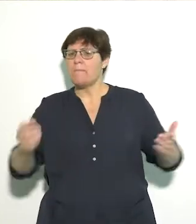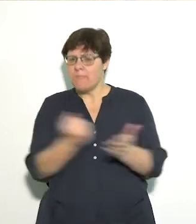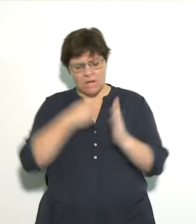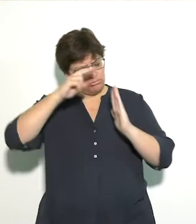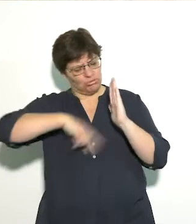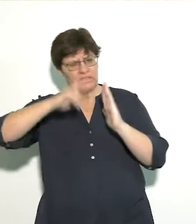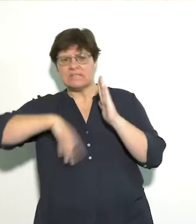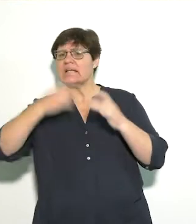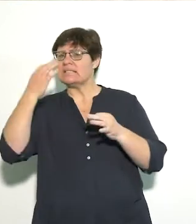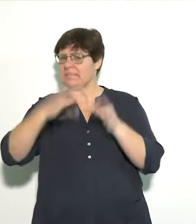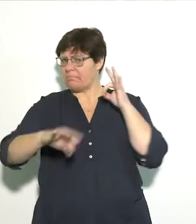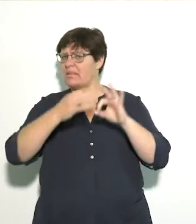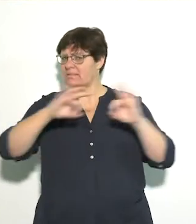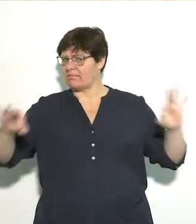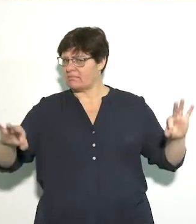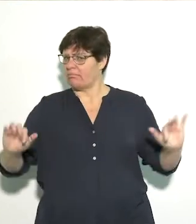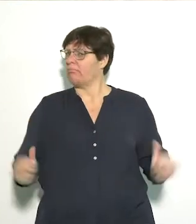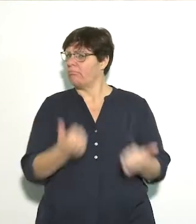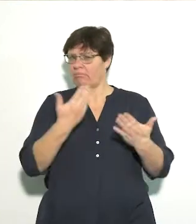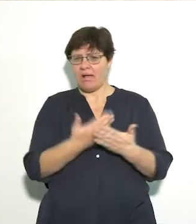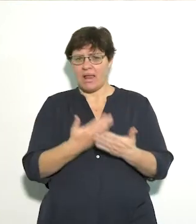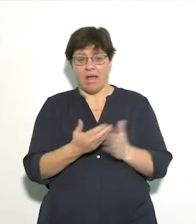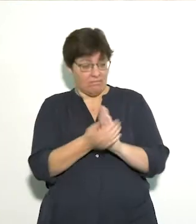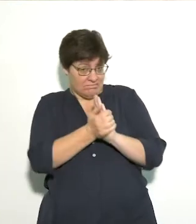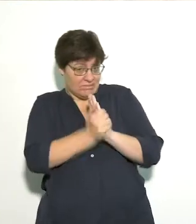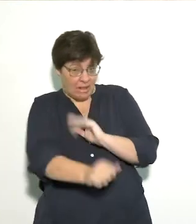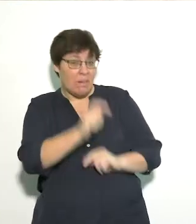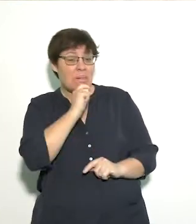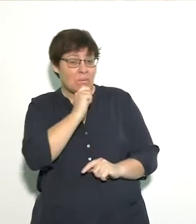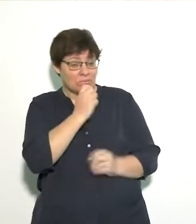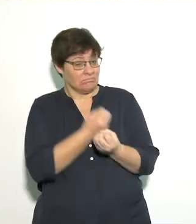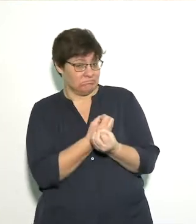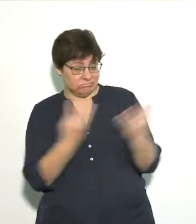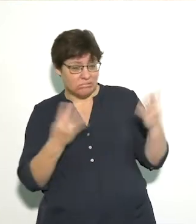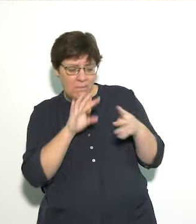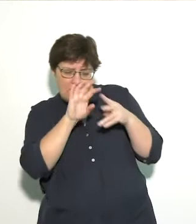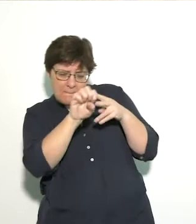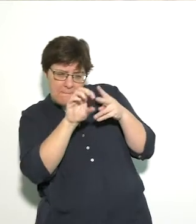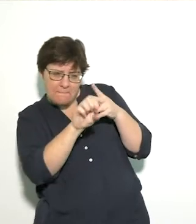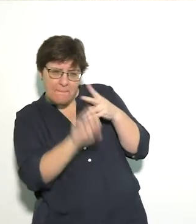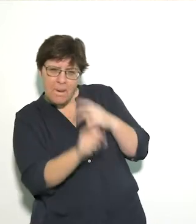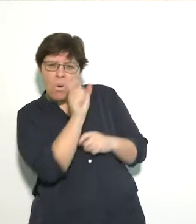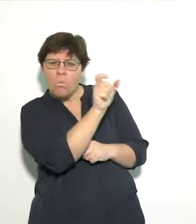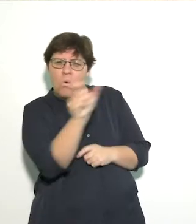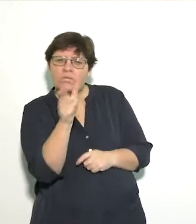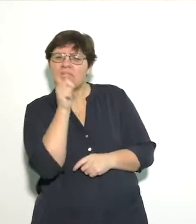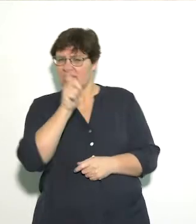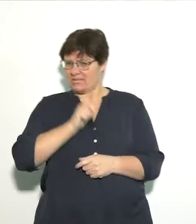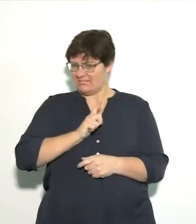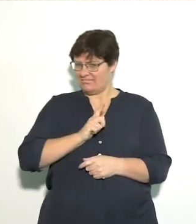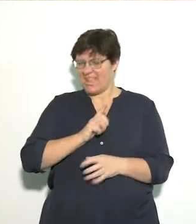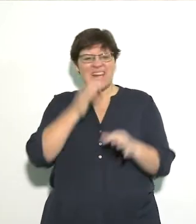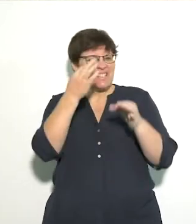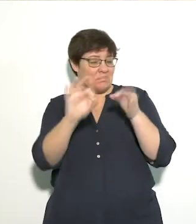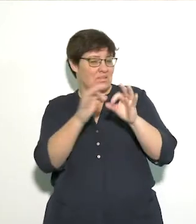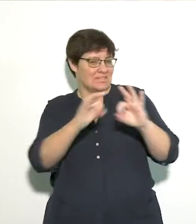good at reading simple sentences, and they're using a whole lot of skills to ascertain what those words are saying in a